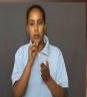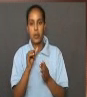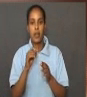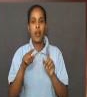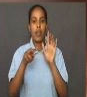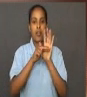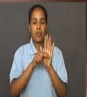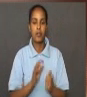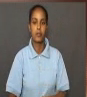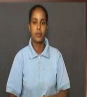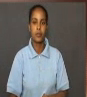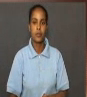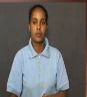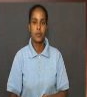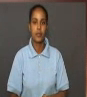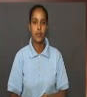negative.